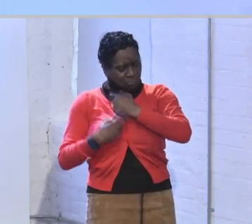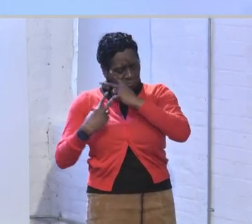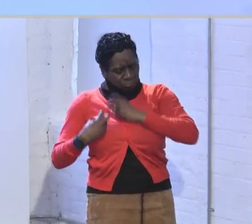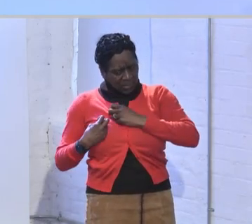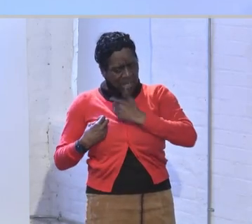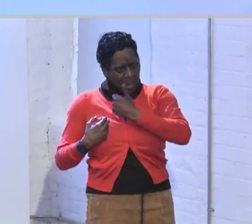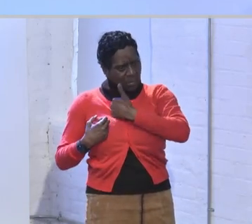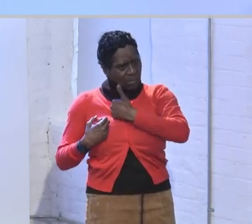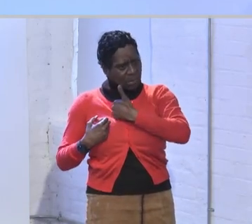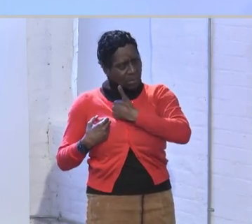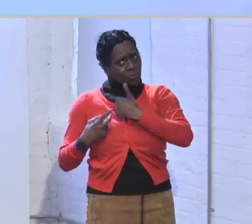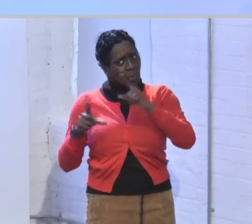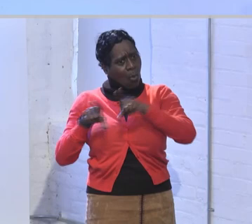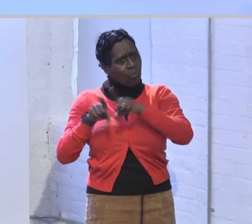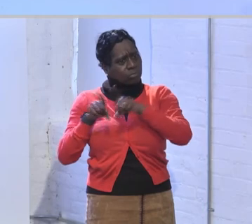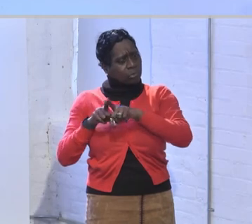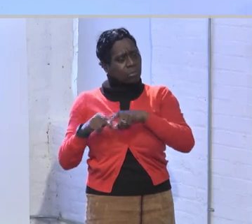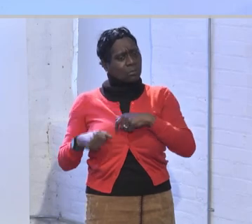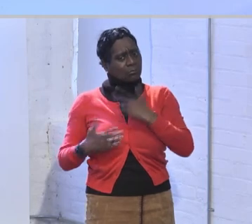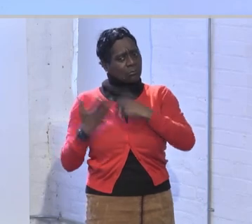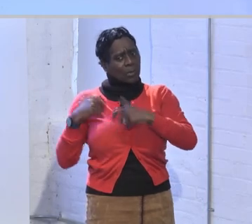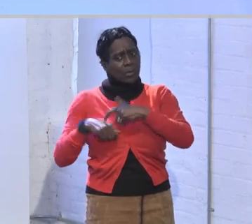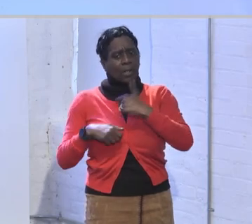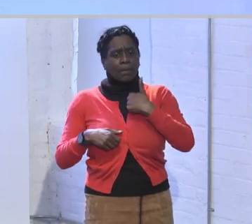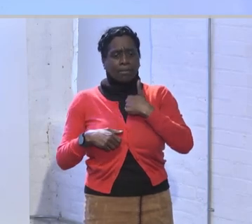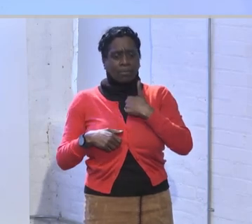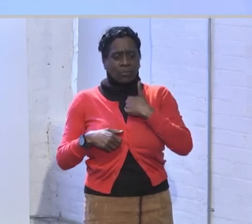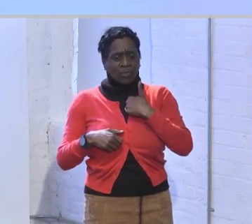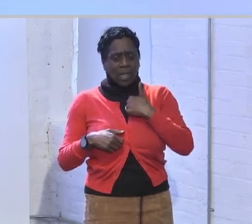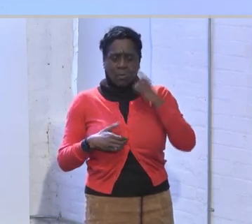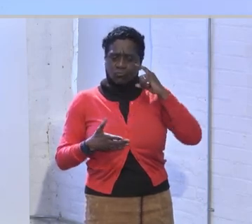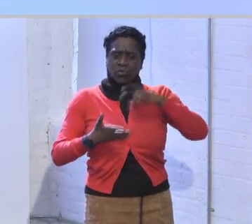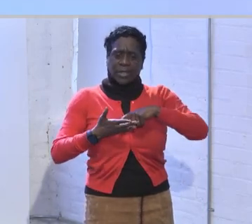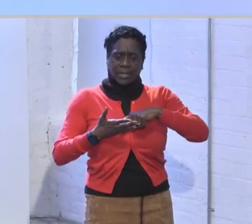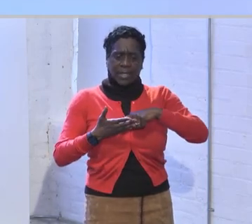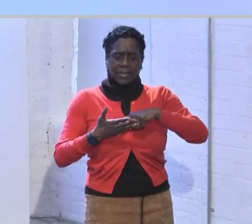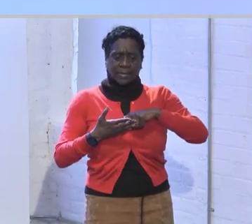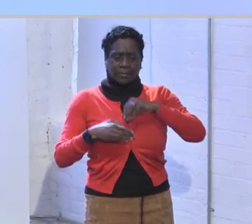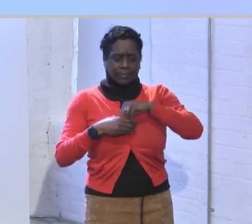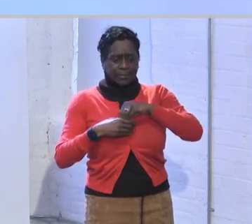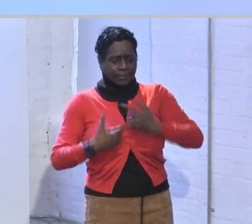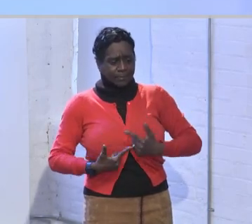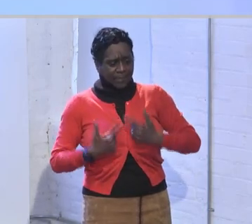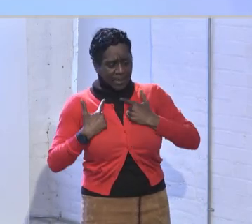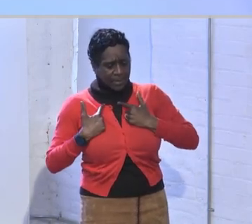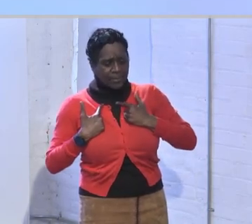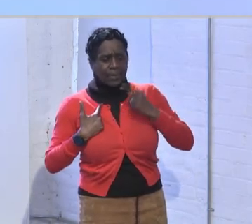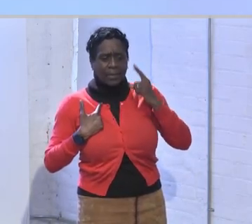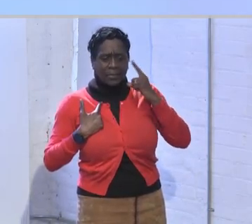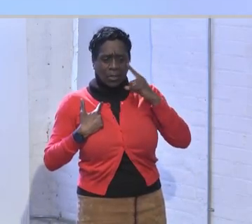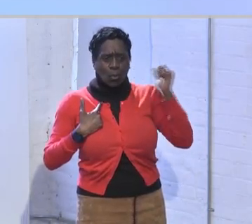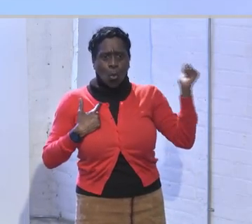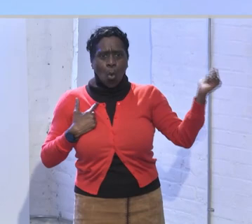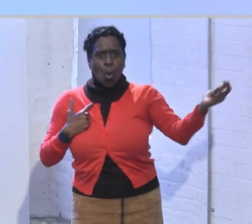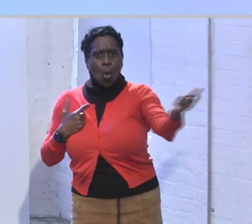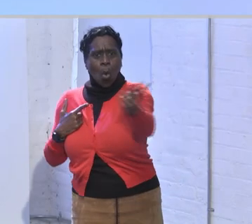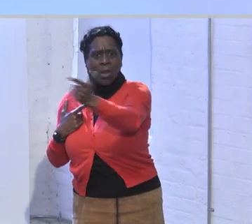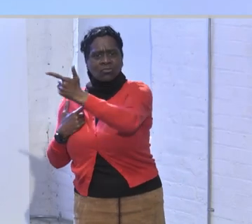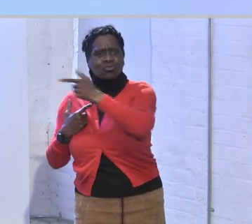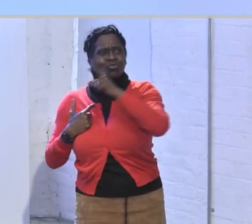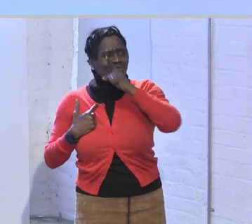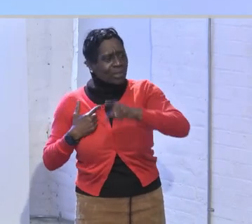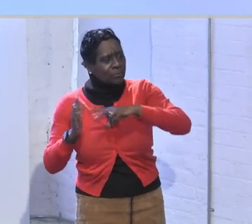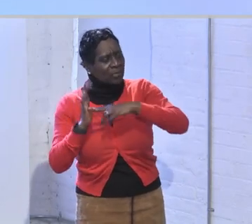ask myself this, and sometimes I just recognize it in my life. And I think it's all of us should